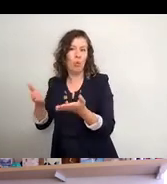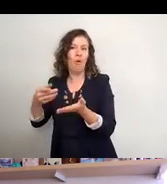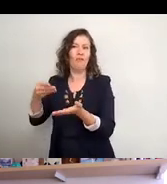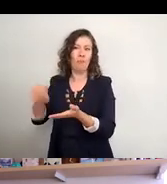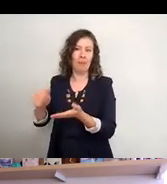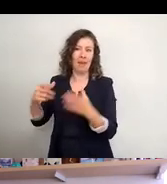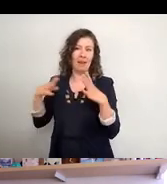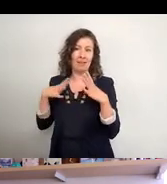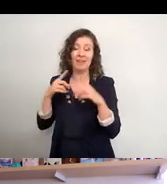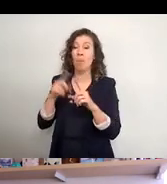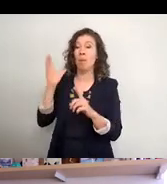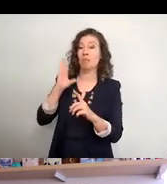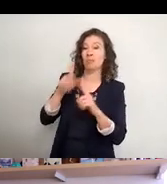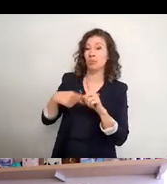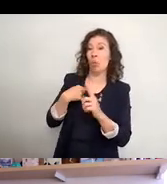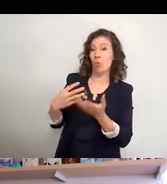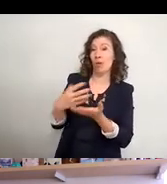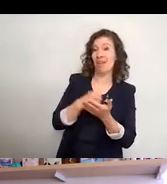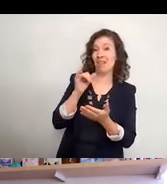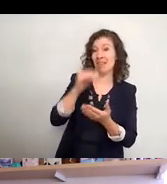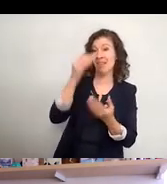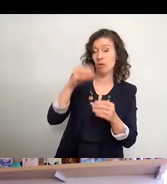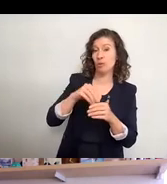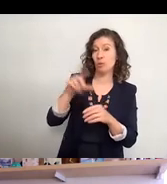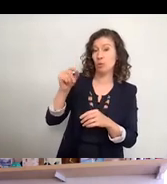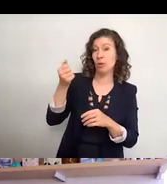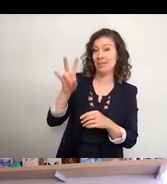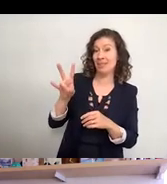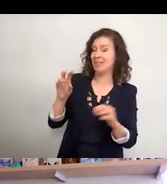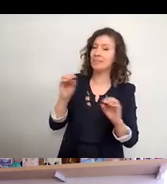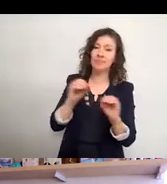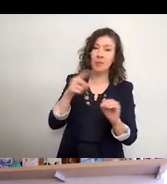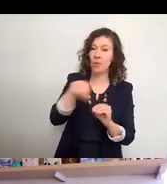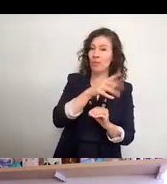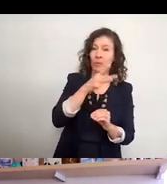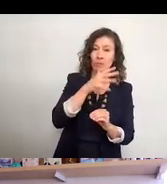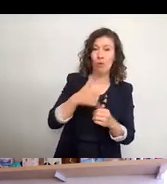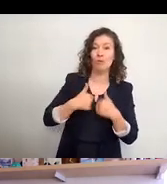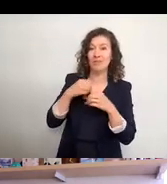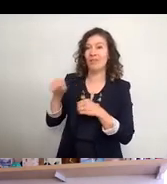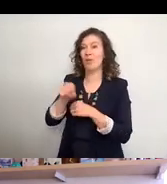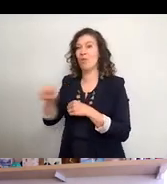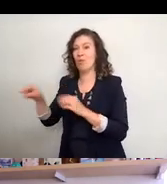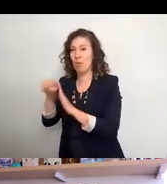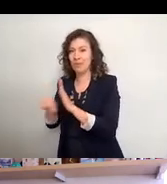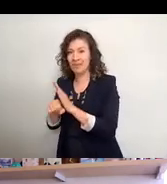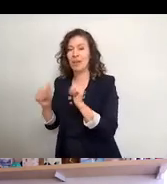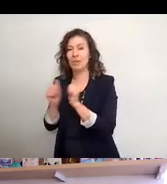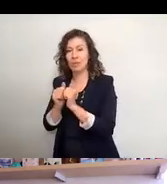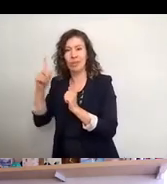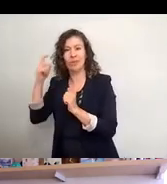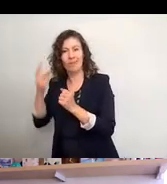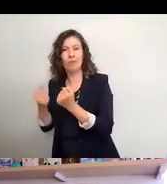that we collected this data in 2017, none of the mothers lived in states with state-assisted family leave.